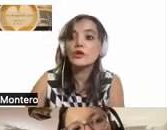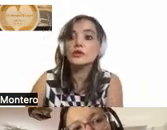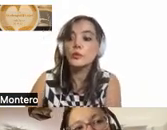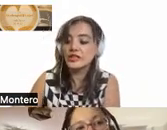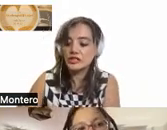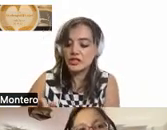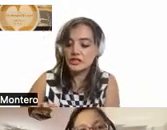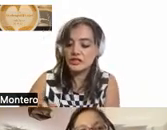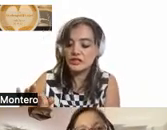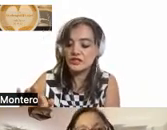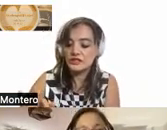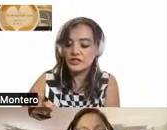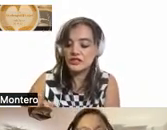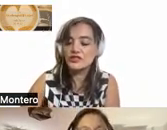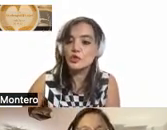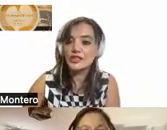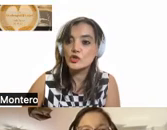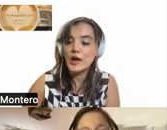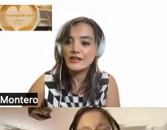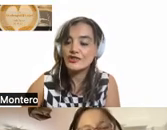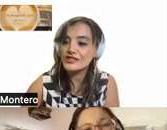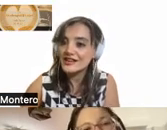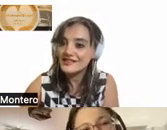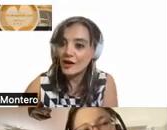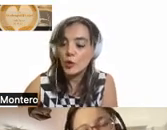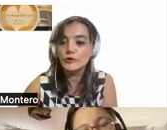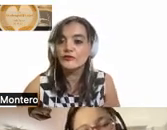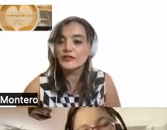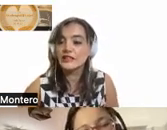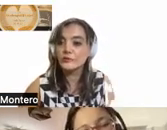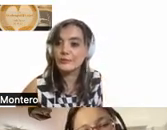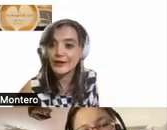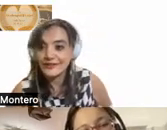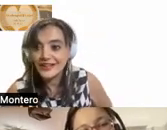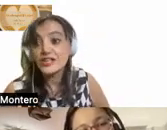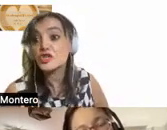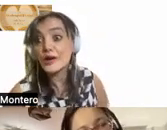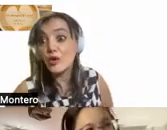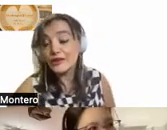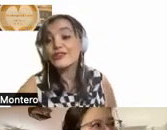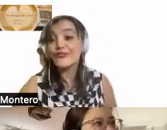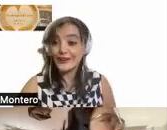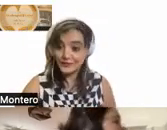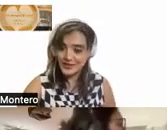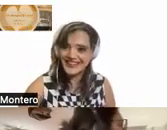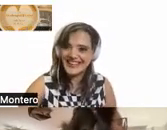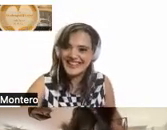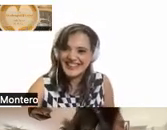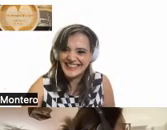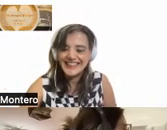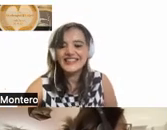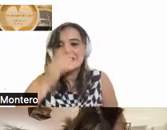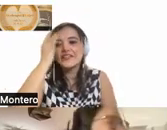with this, we conclude with the Jinjin Shuitsu exercise. I hope you feel a little bit better just by holding your fingers.